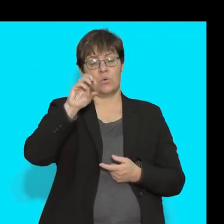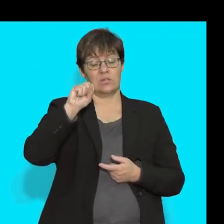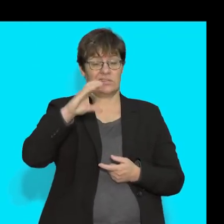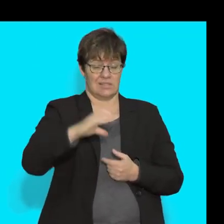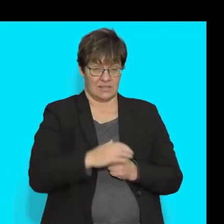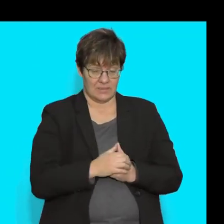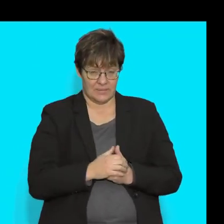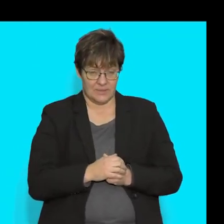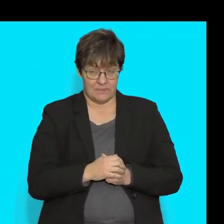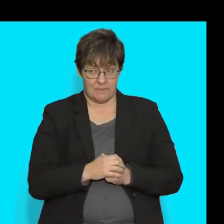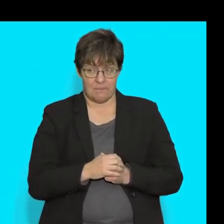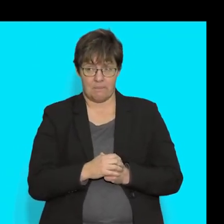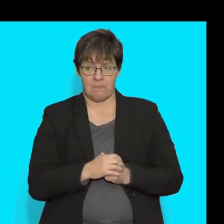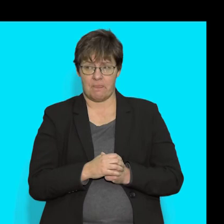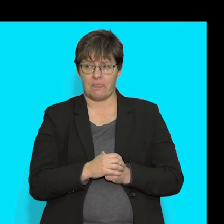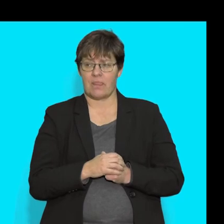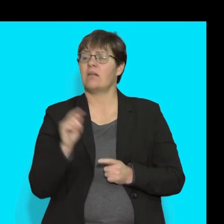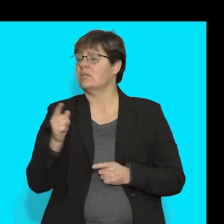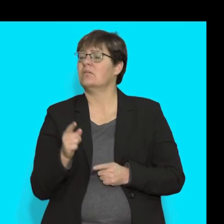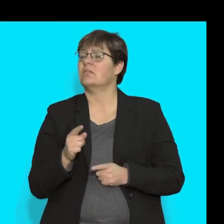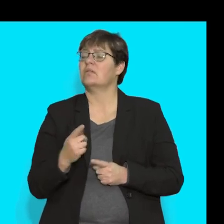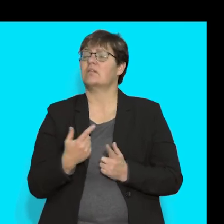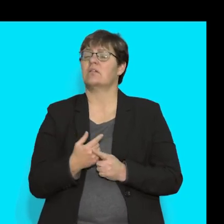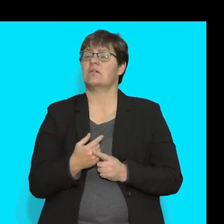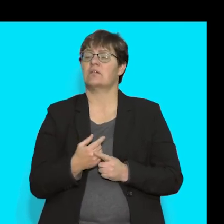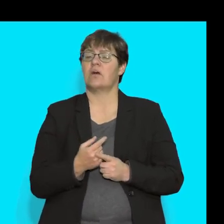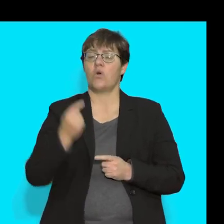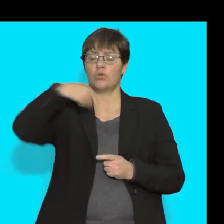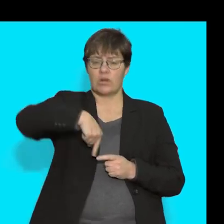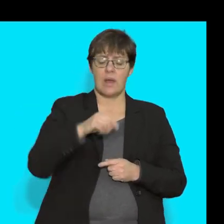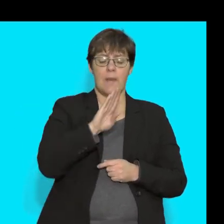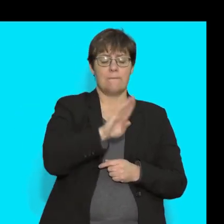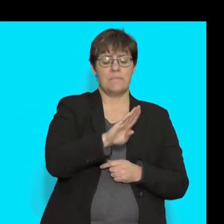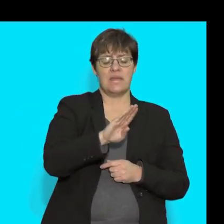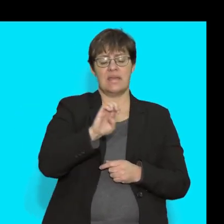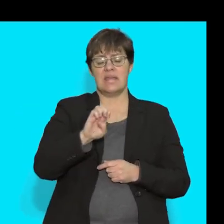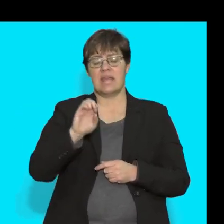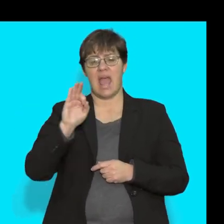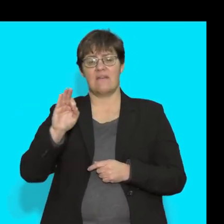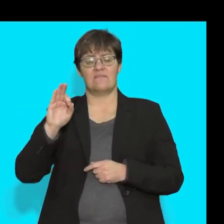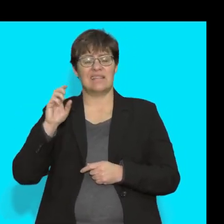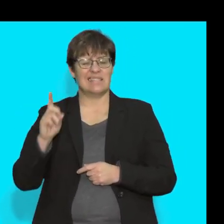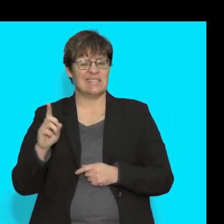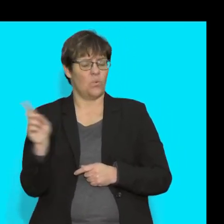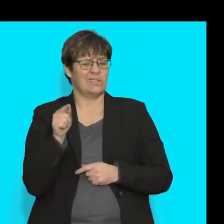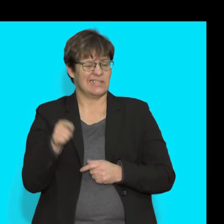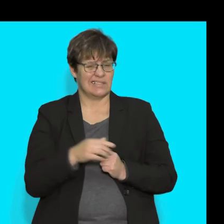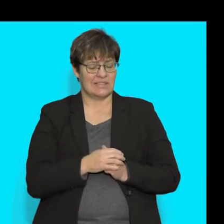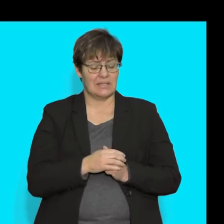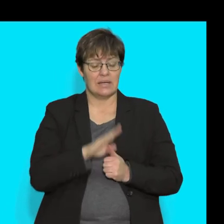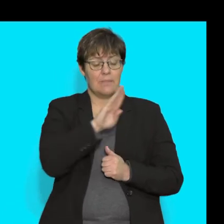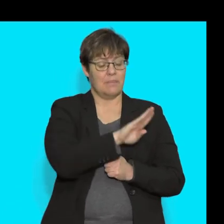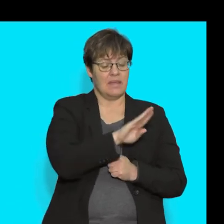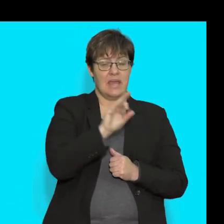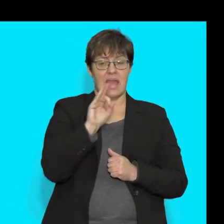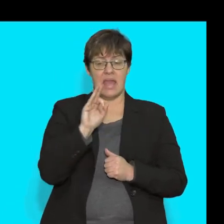isosceles triangle. And then what type of quadrilateral is BEFD?